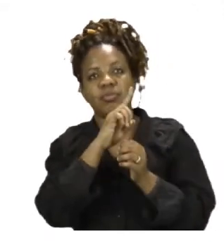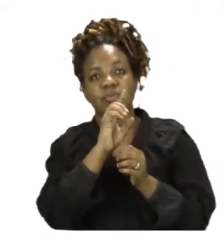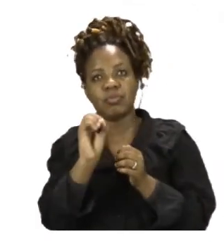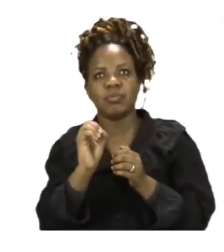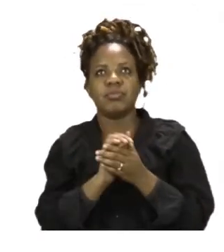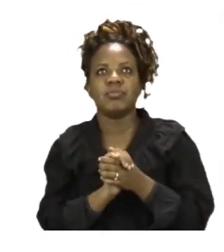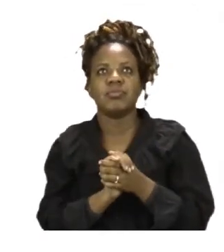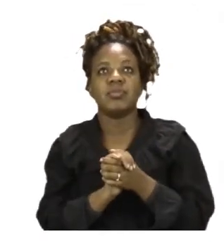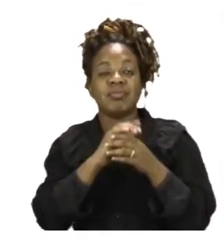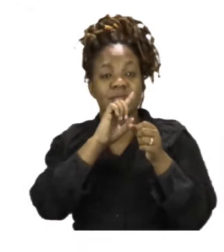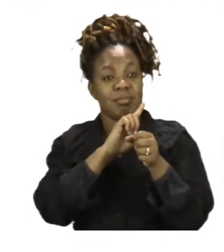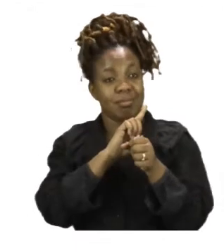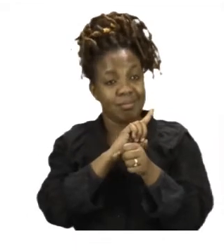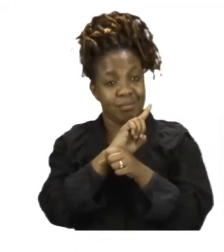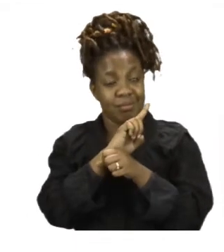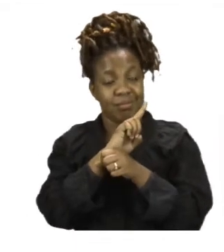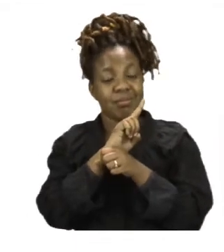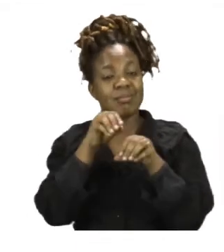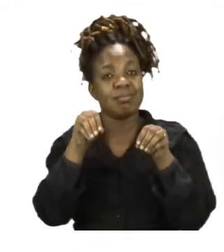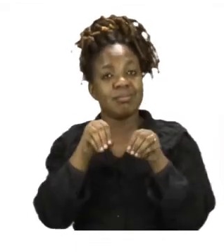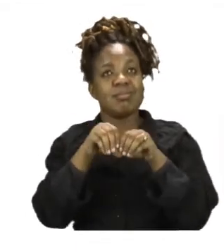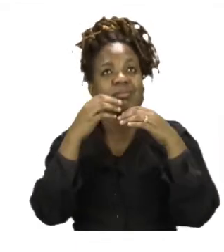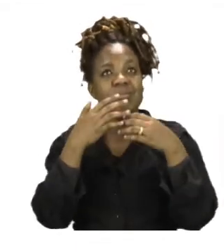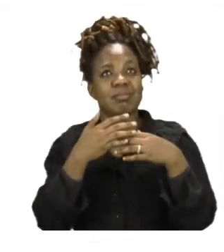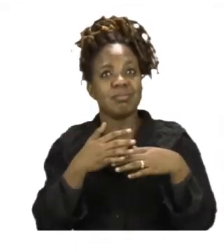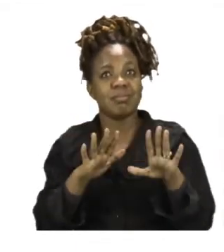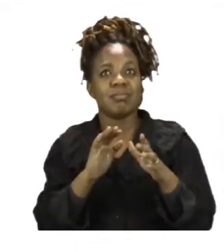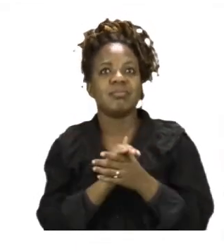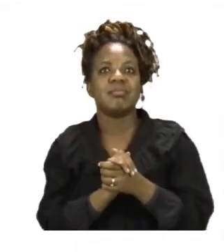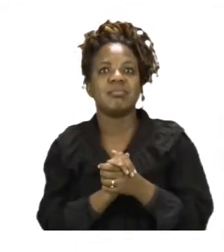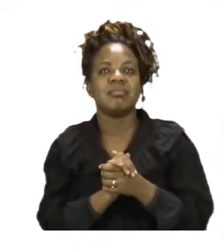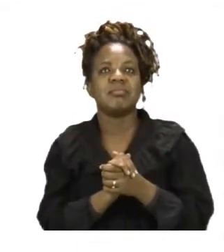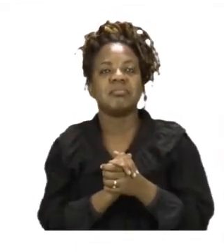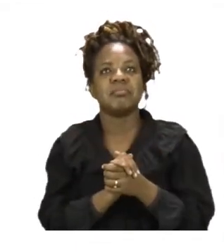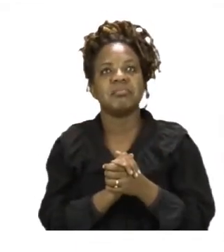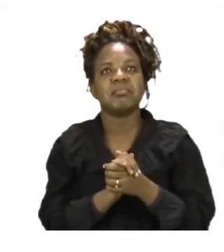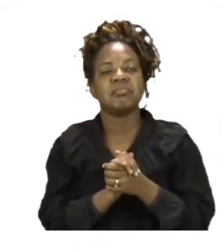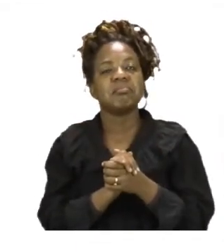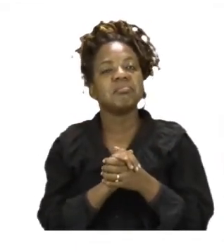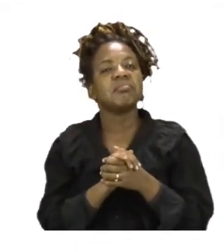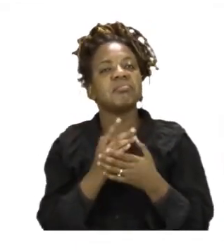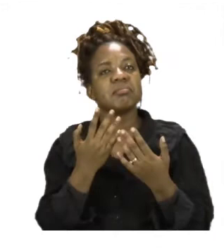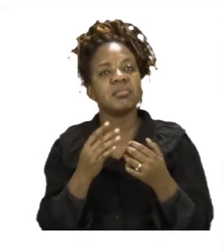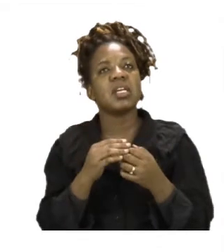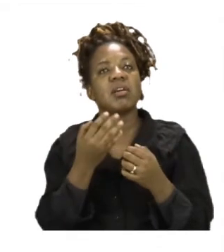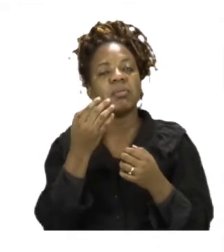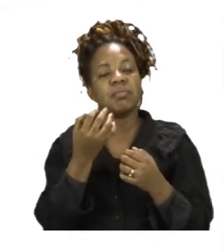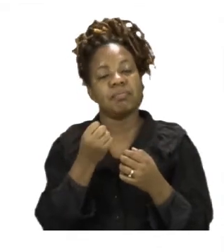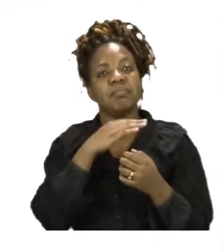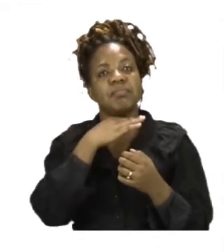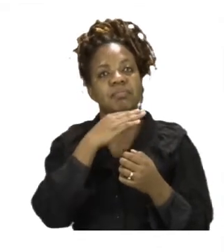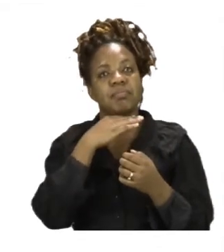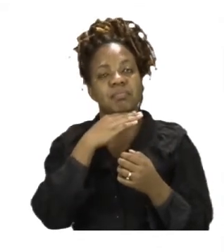been done for us, but I have a little story I want to tell you so that you'll be able to do it by yourselves.